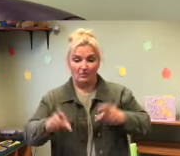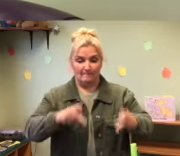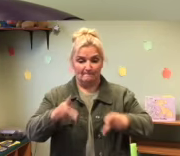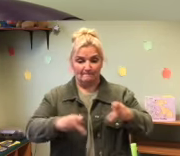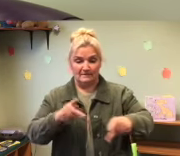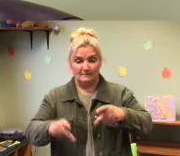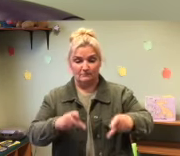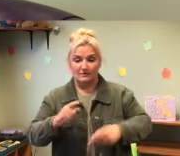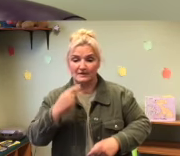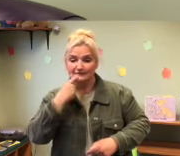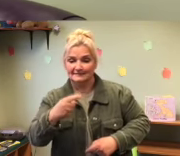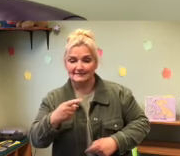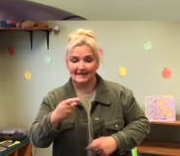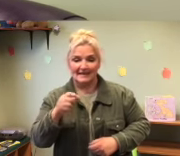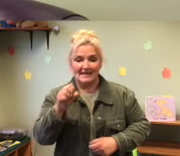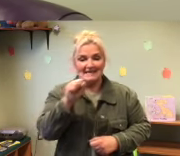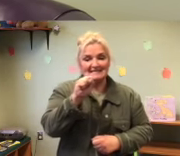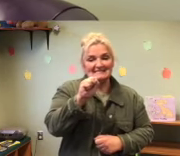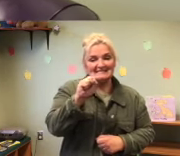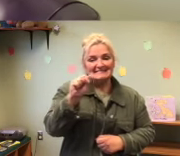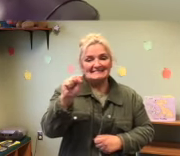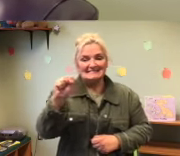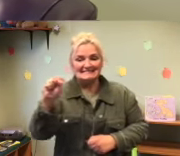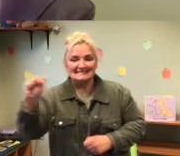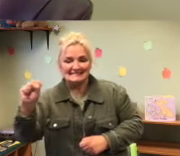the people said, sit